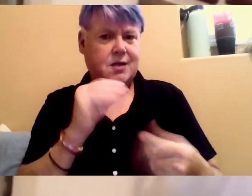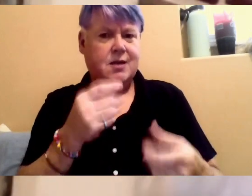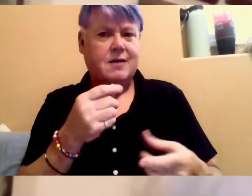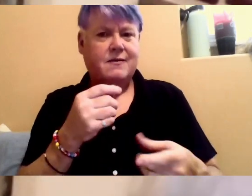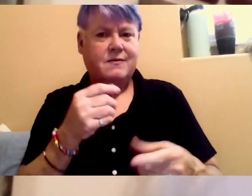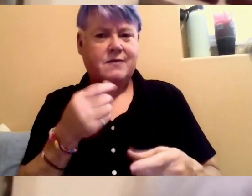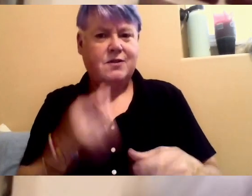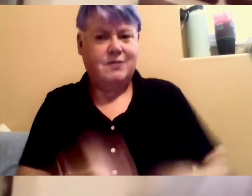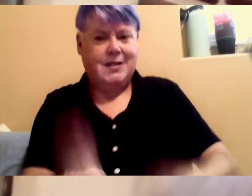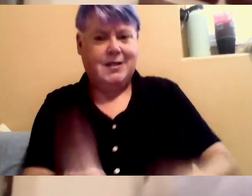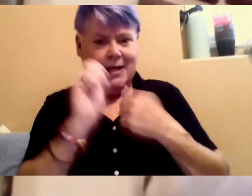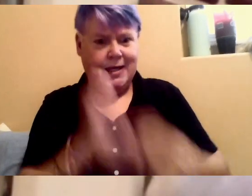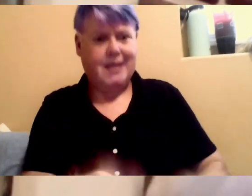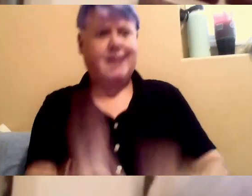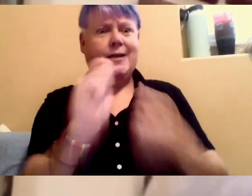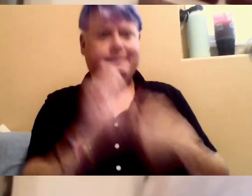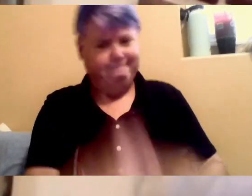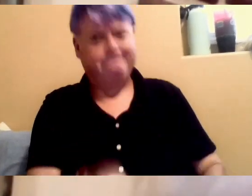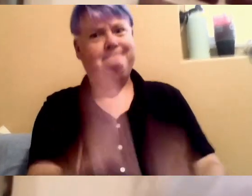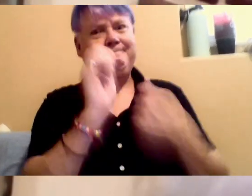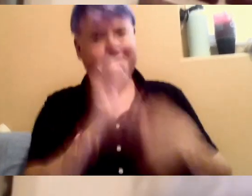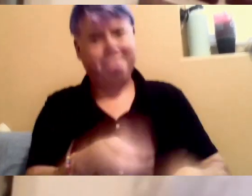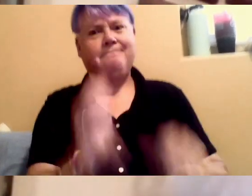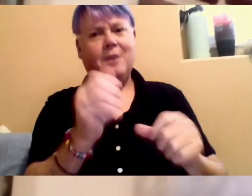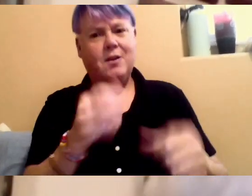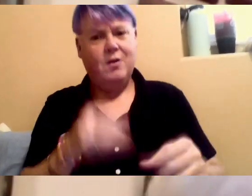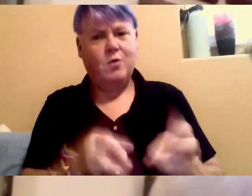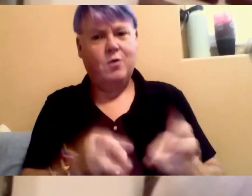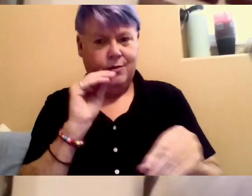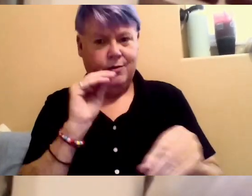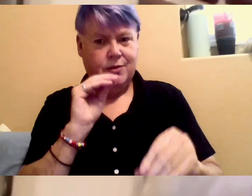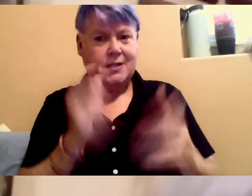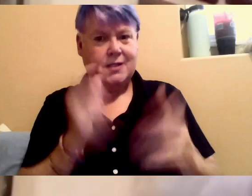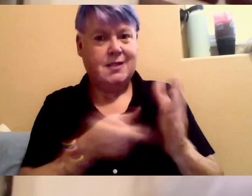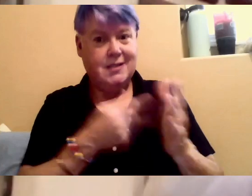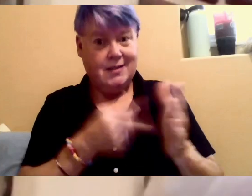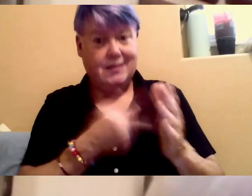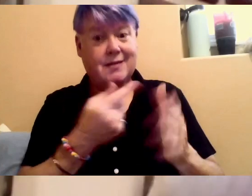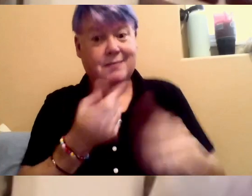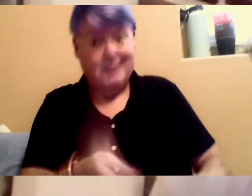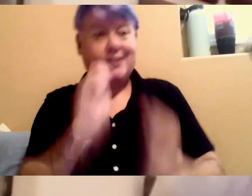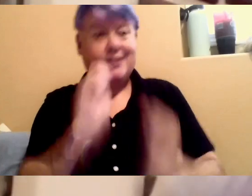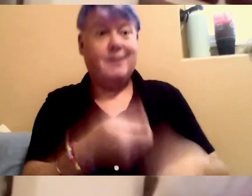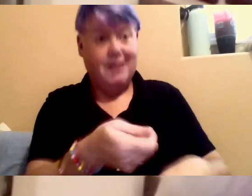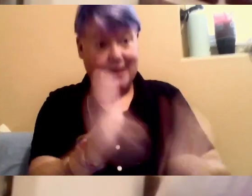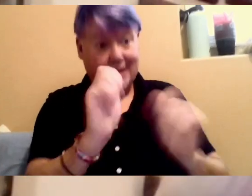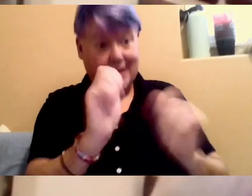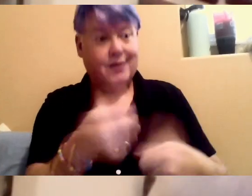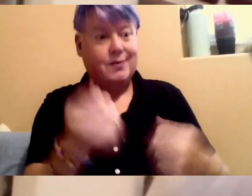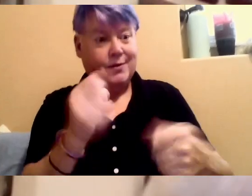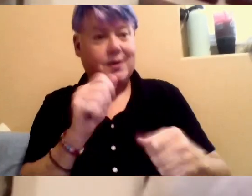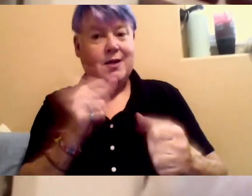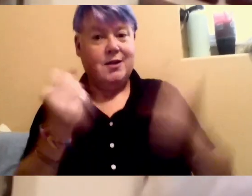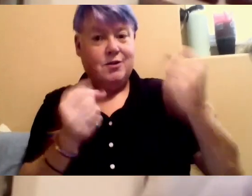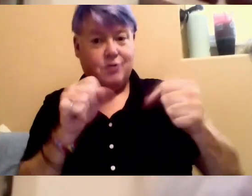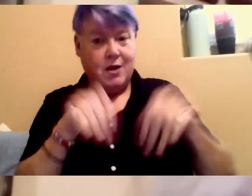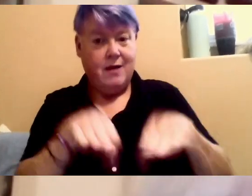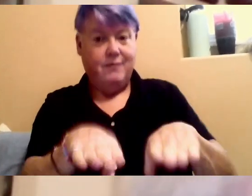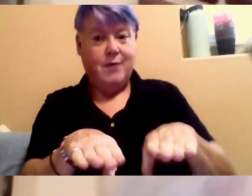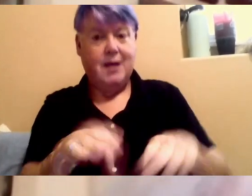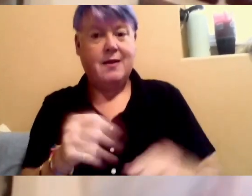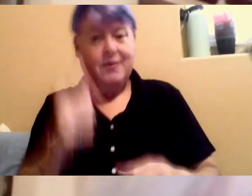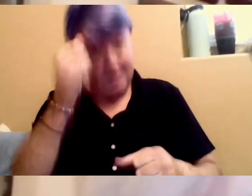out kind of the house, like sometimes literally. And shoveling out the driveway was my